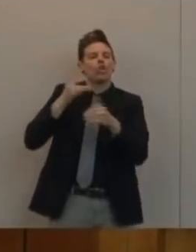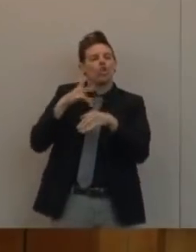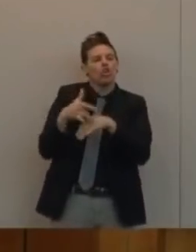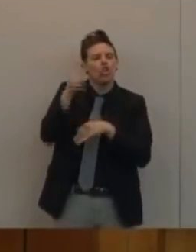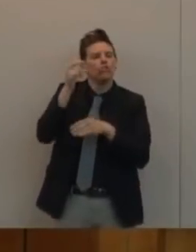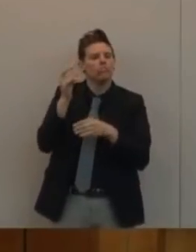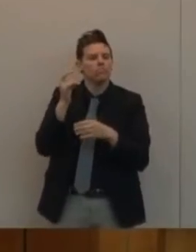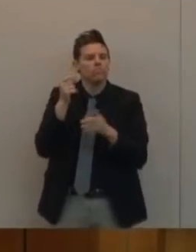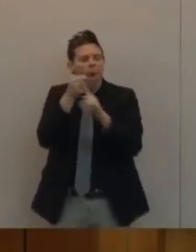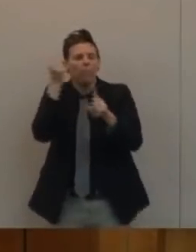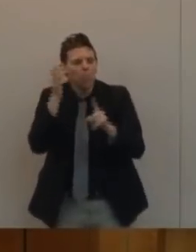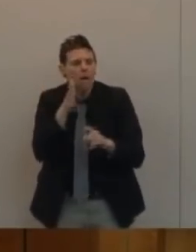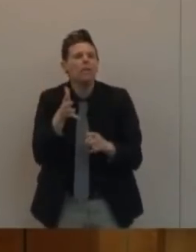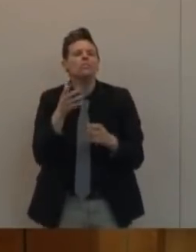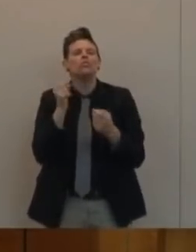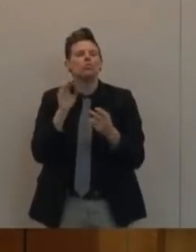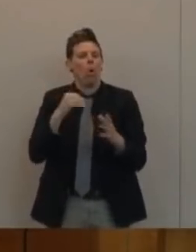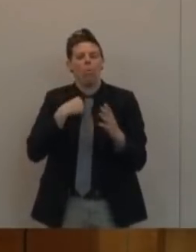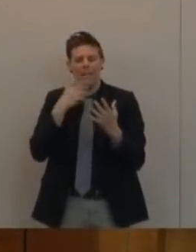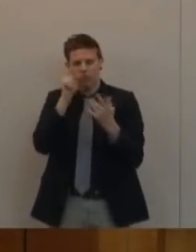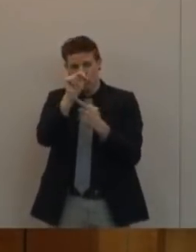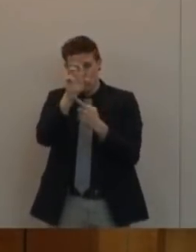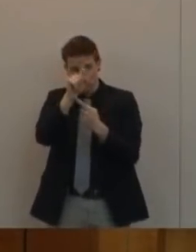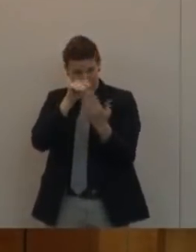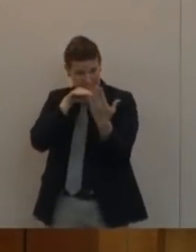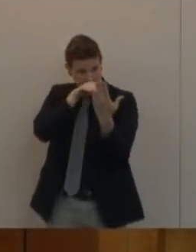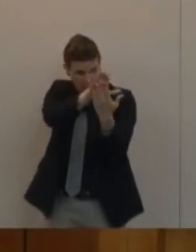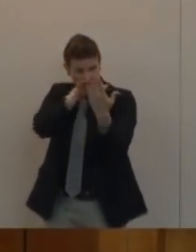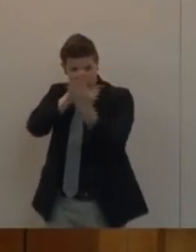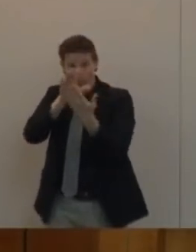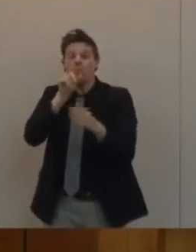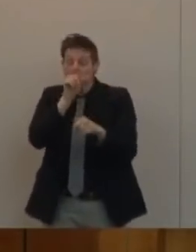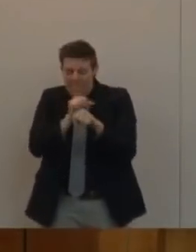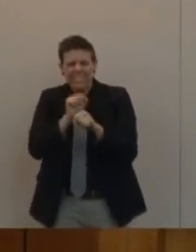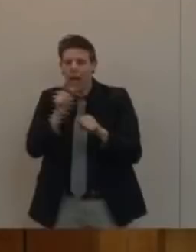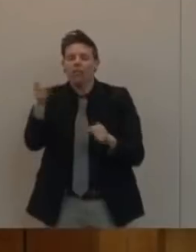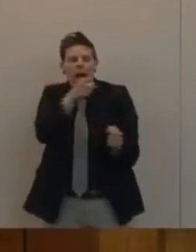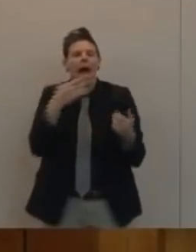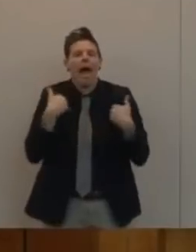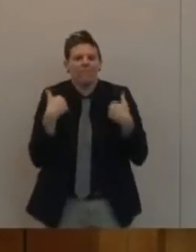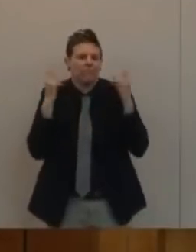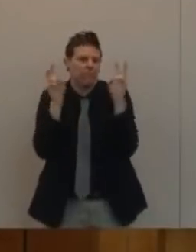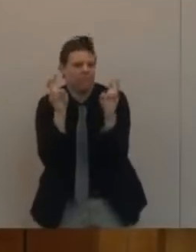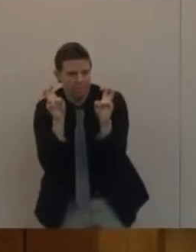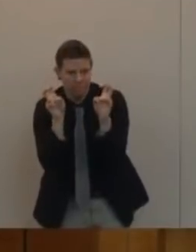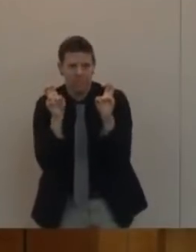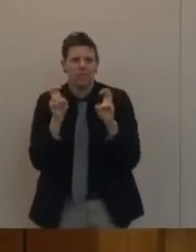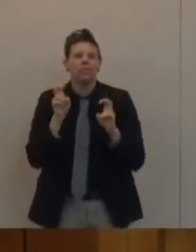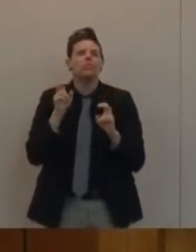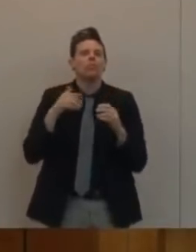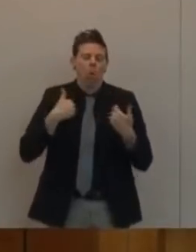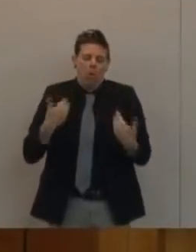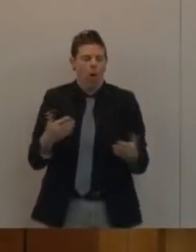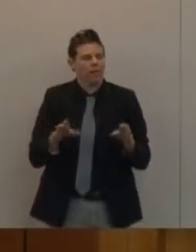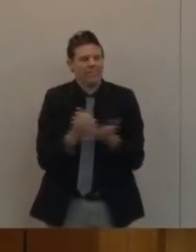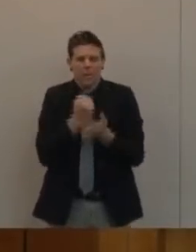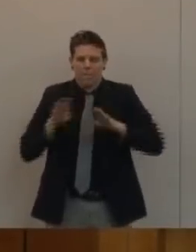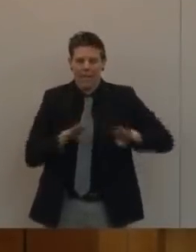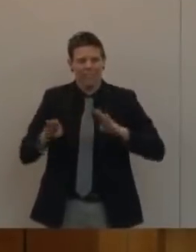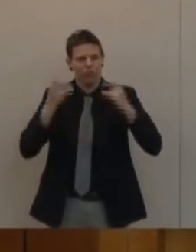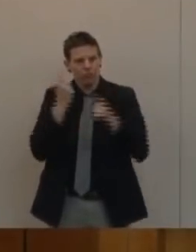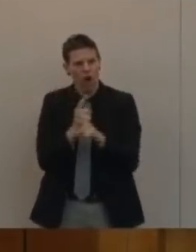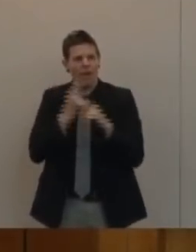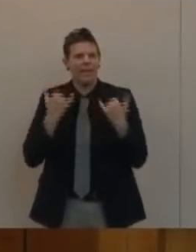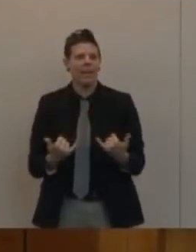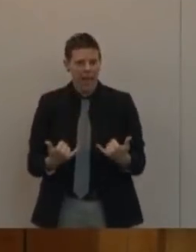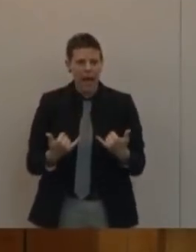every person you meet as though they had COVID, and we all should be behaving in a way as we move about as